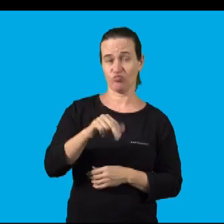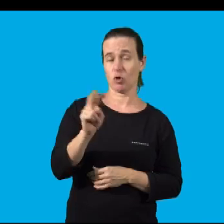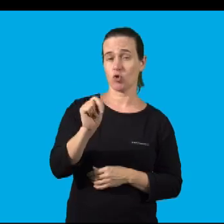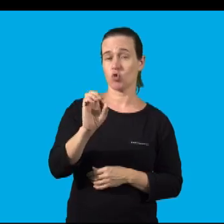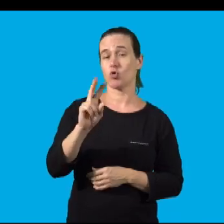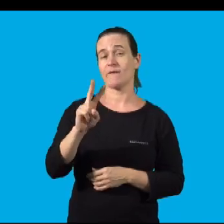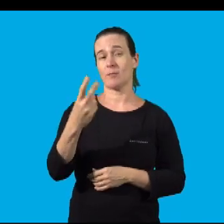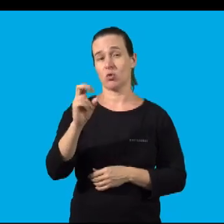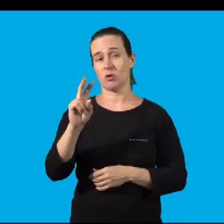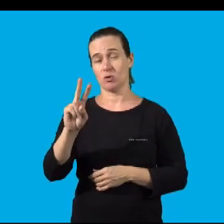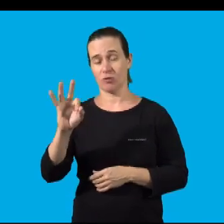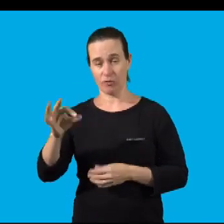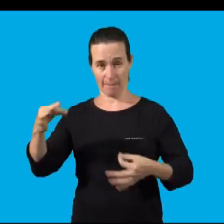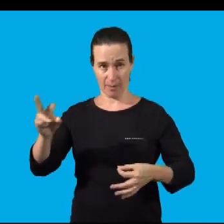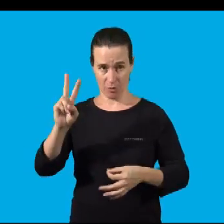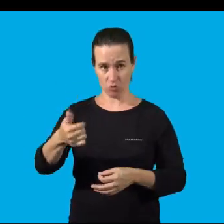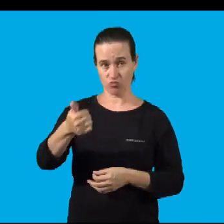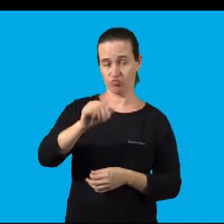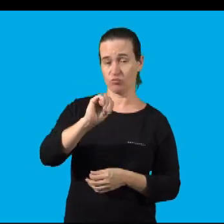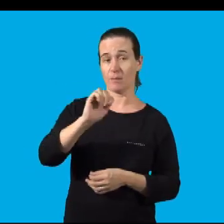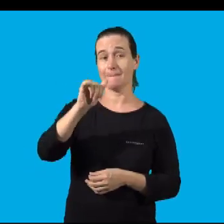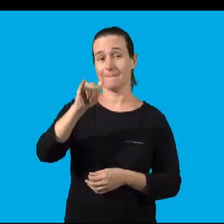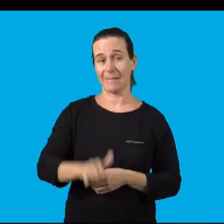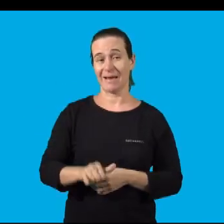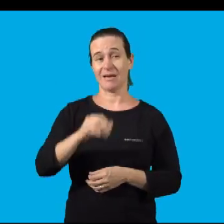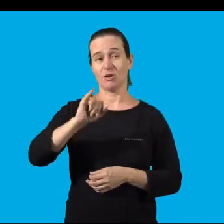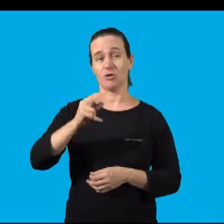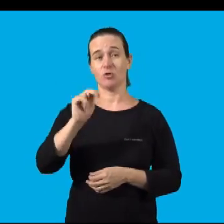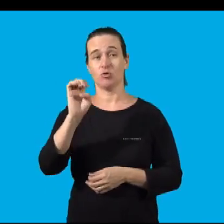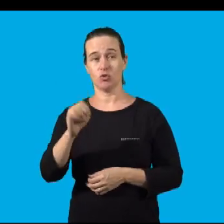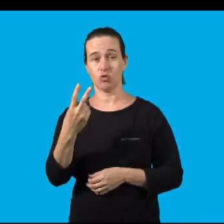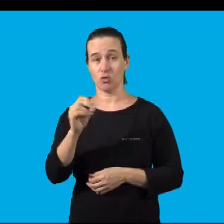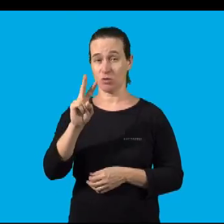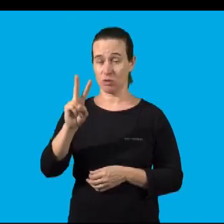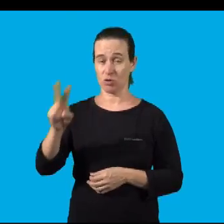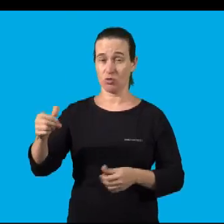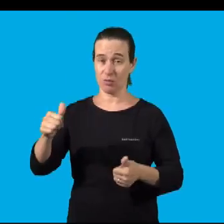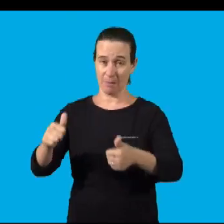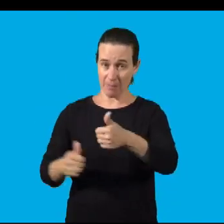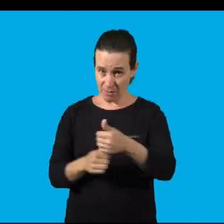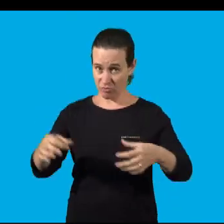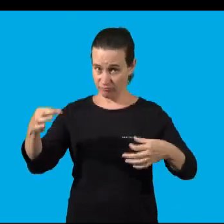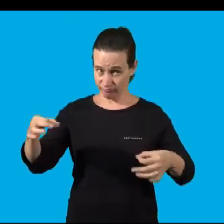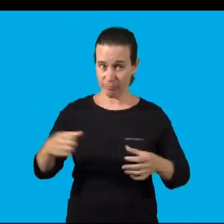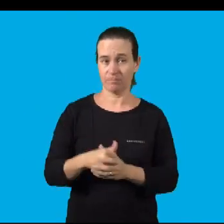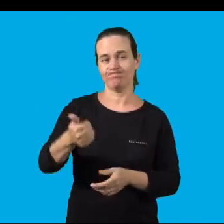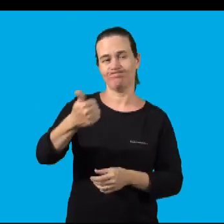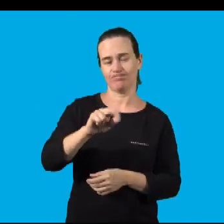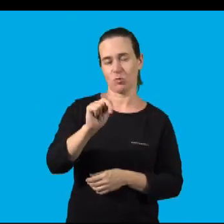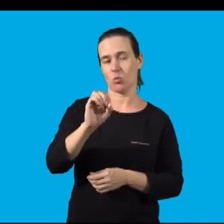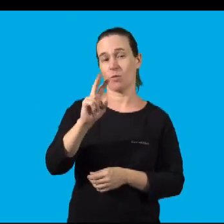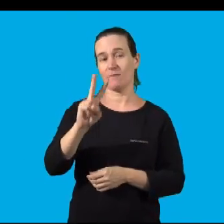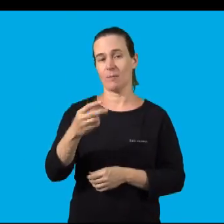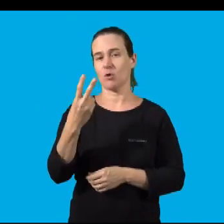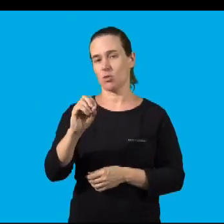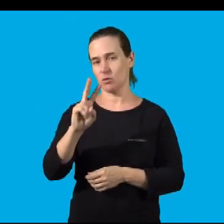2024, the November 2023 Paper 2, the NSC May-June 2022 Supplementary Paper,